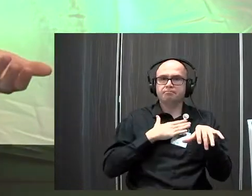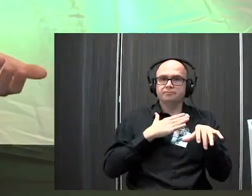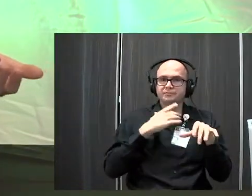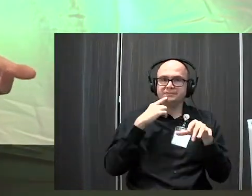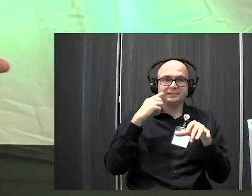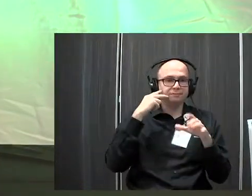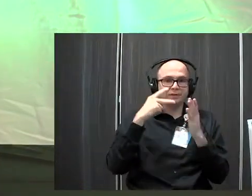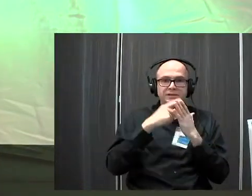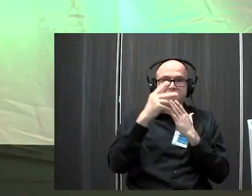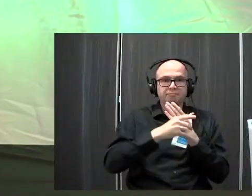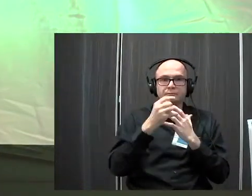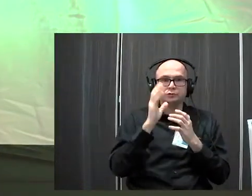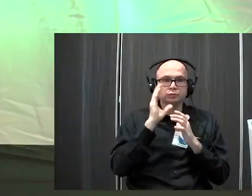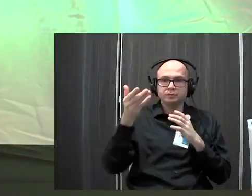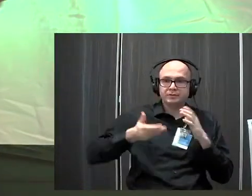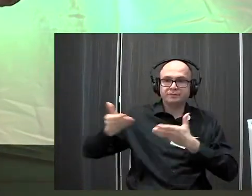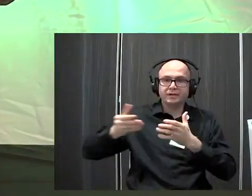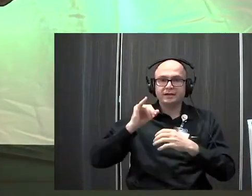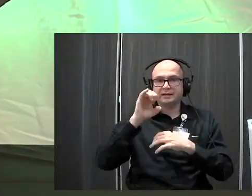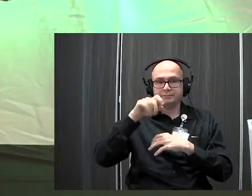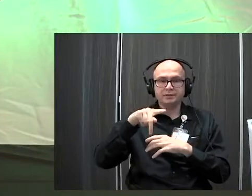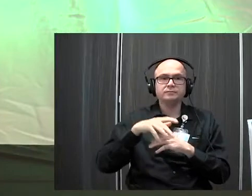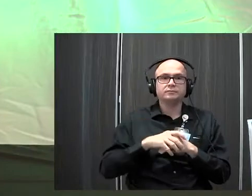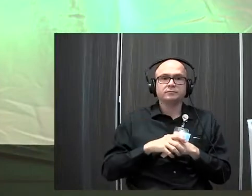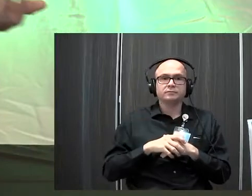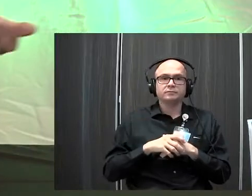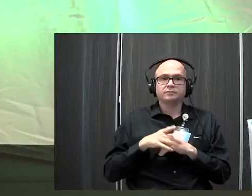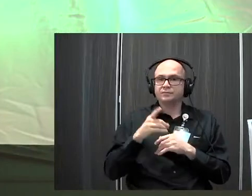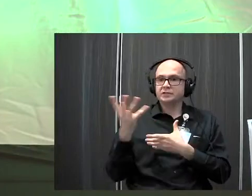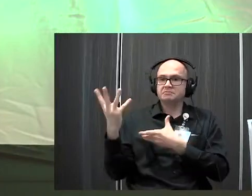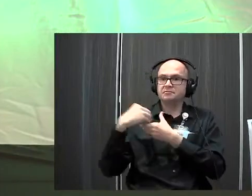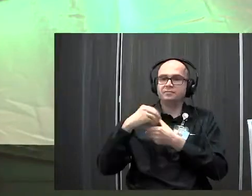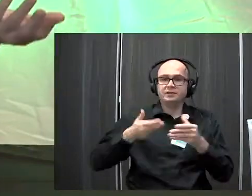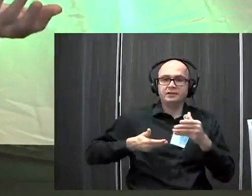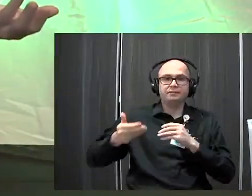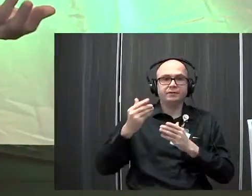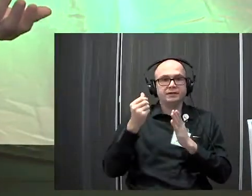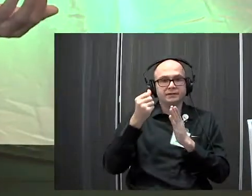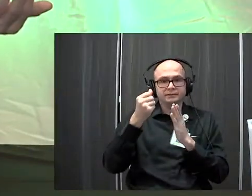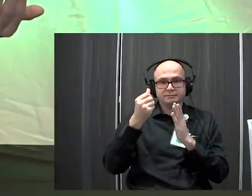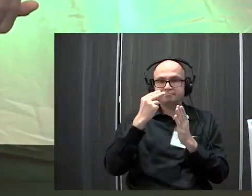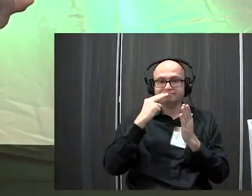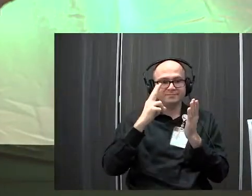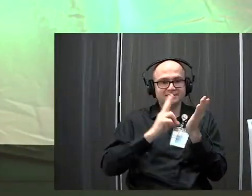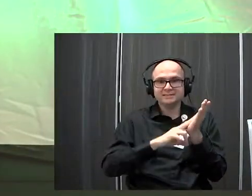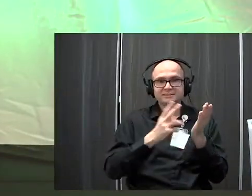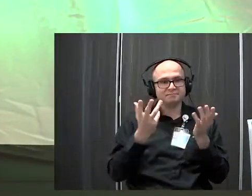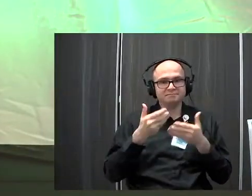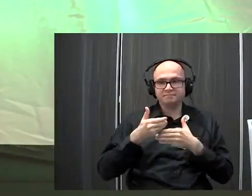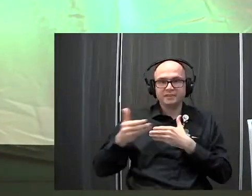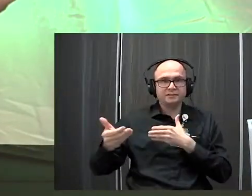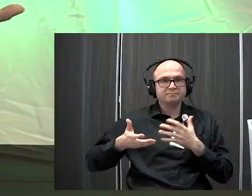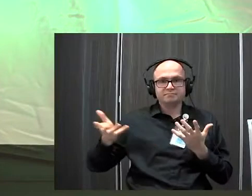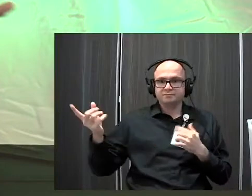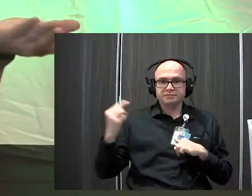be a team member, and they're going to be invited to the IEP, and then they just get put on the invite list, and they can join the IEPs and kind of be a team member